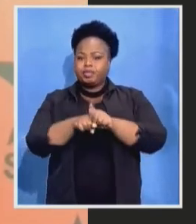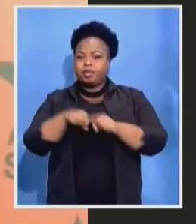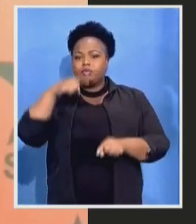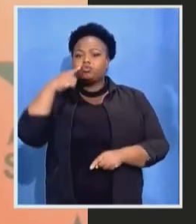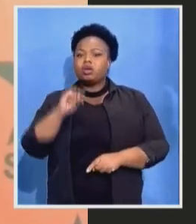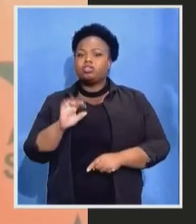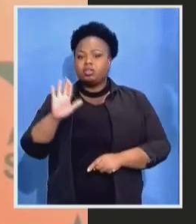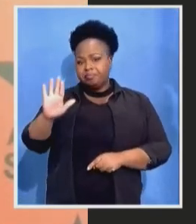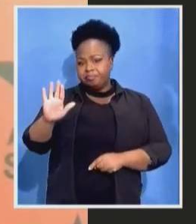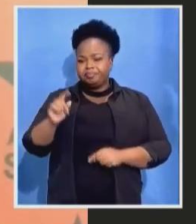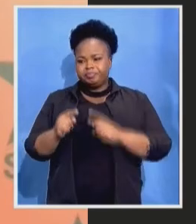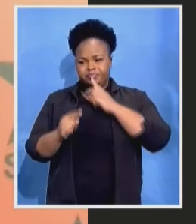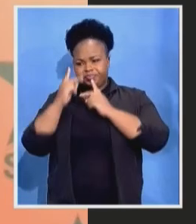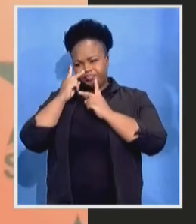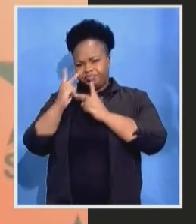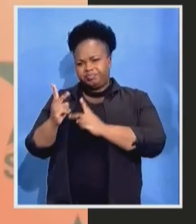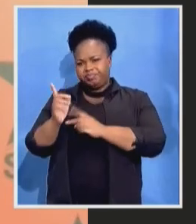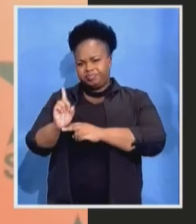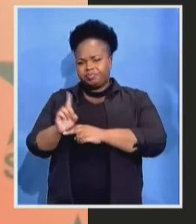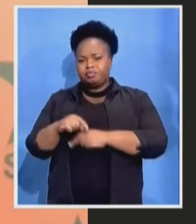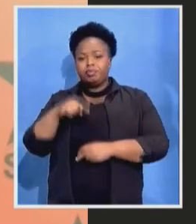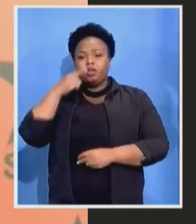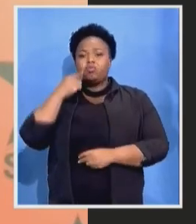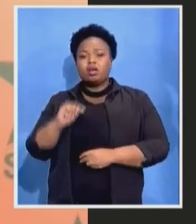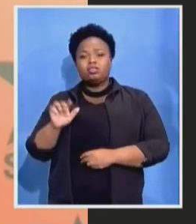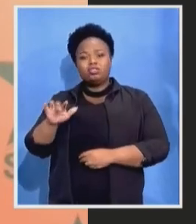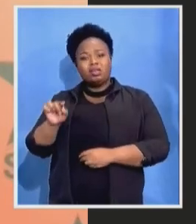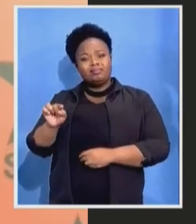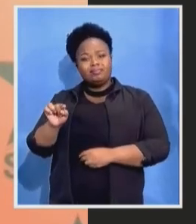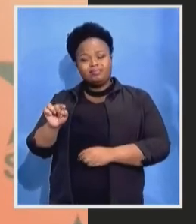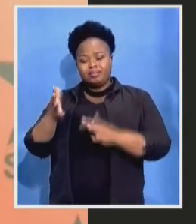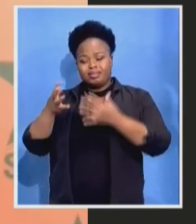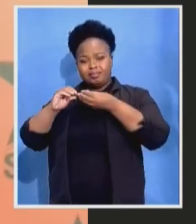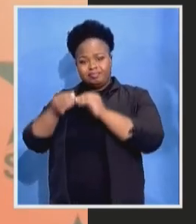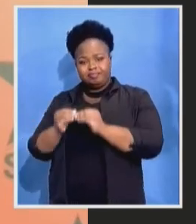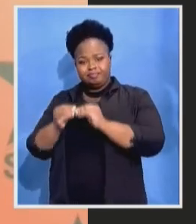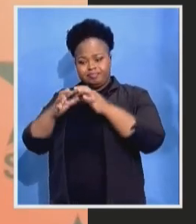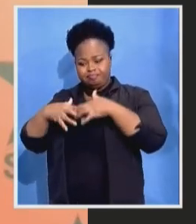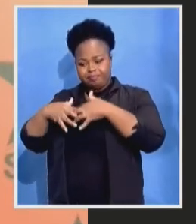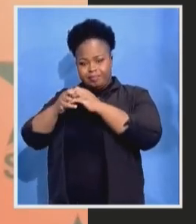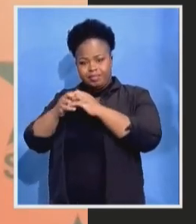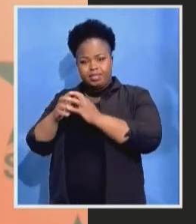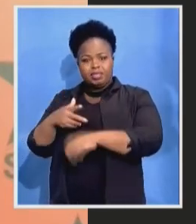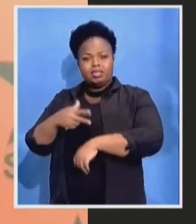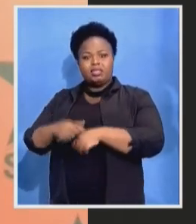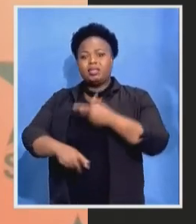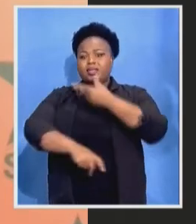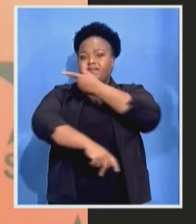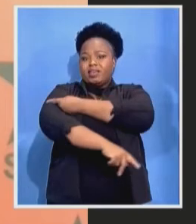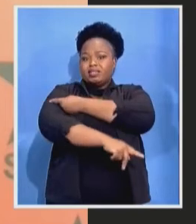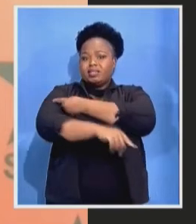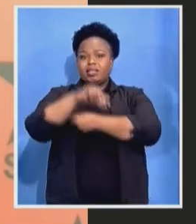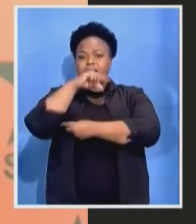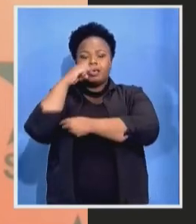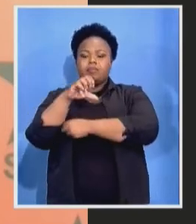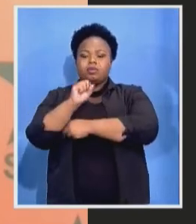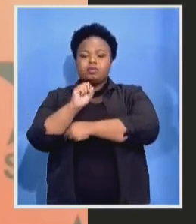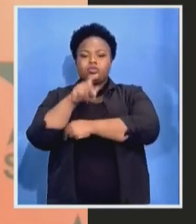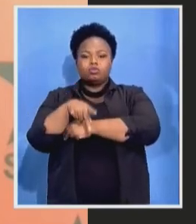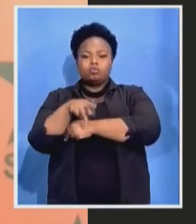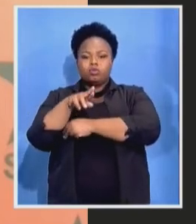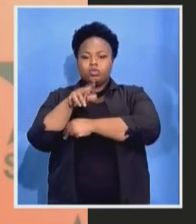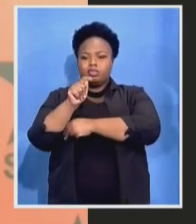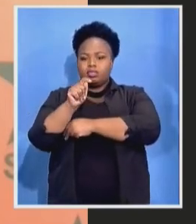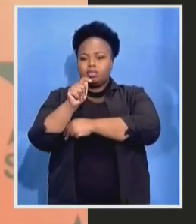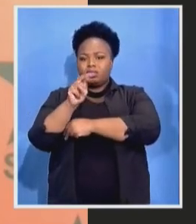Russia developed its vaccine, the Sputnik, it was able to indicate that this will be made available